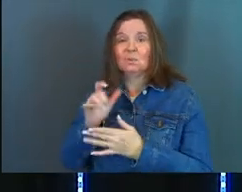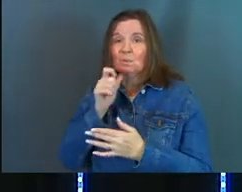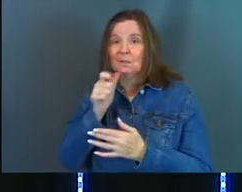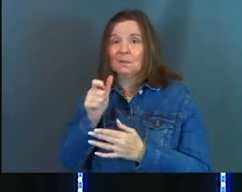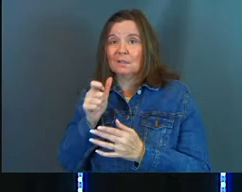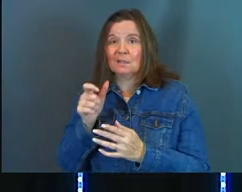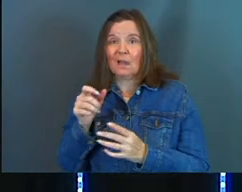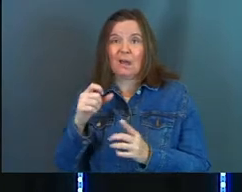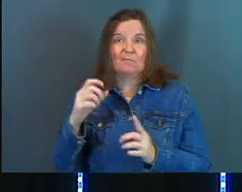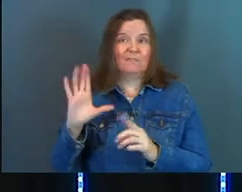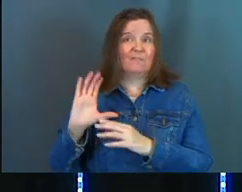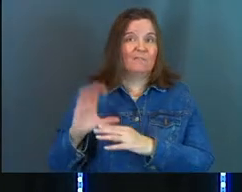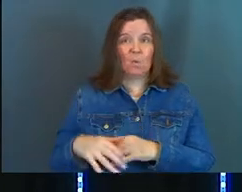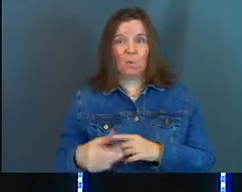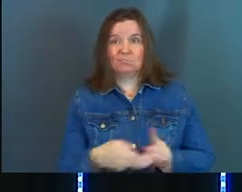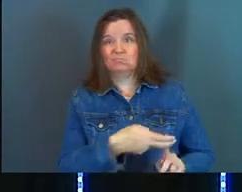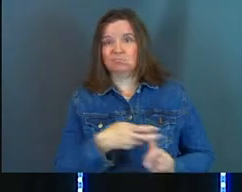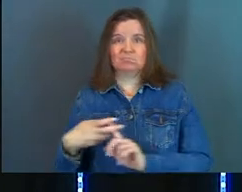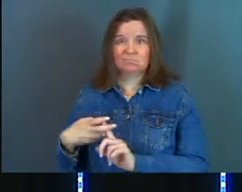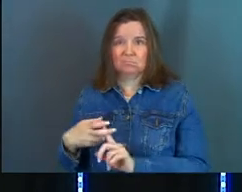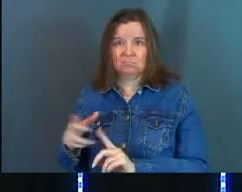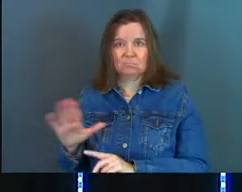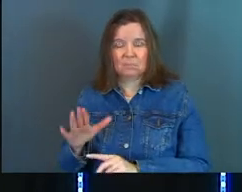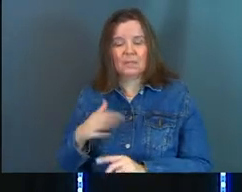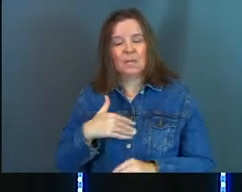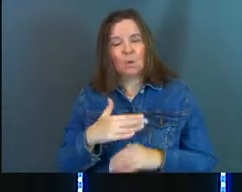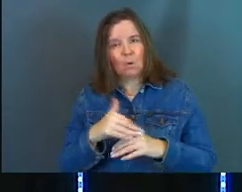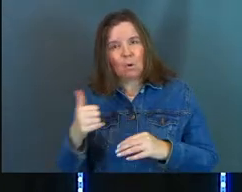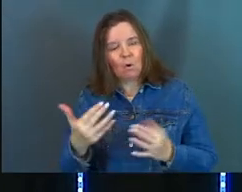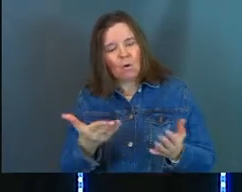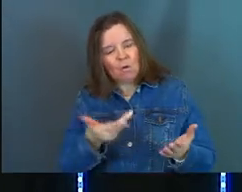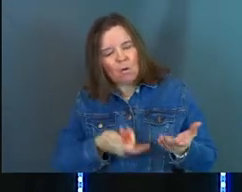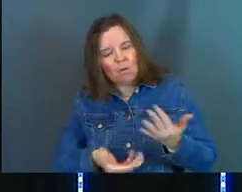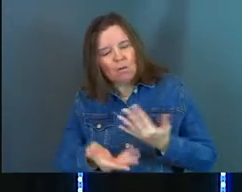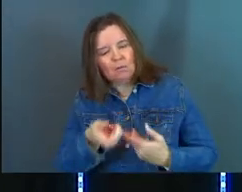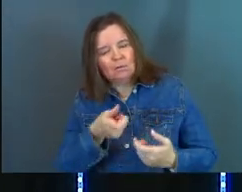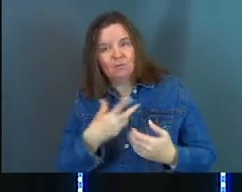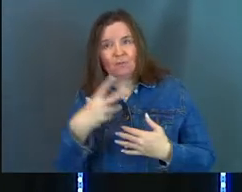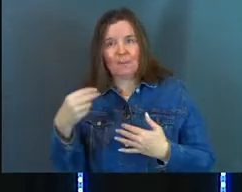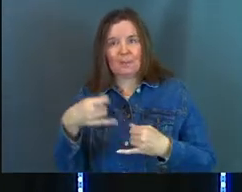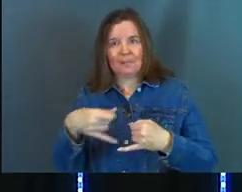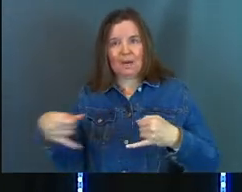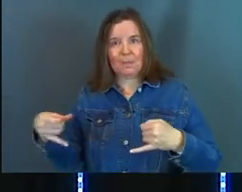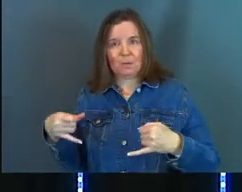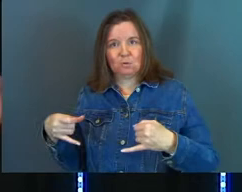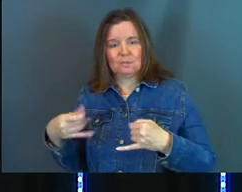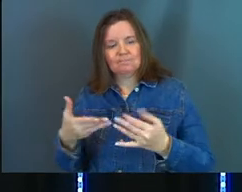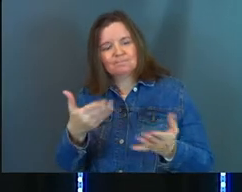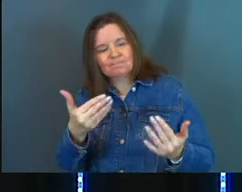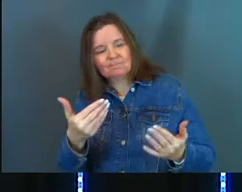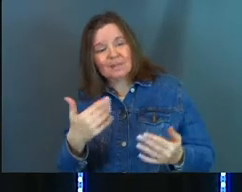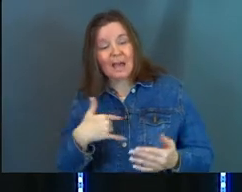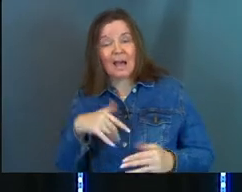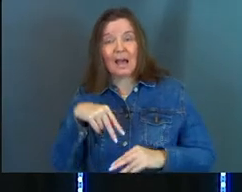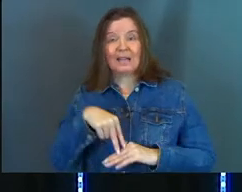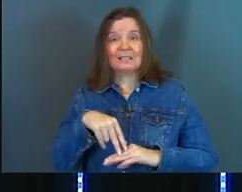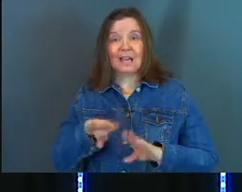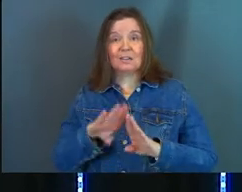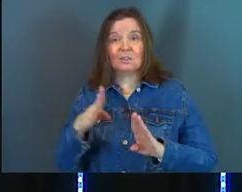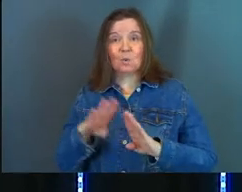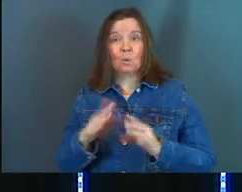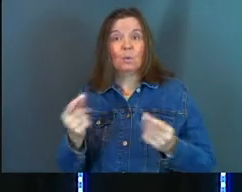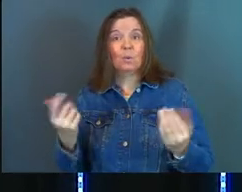not coerce us. Jesus will not force us. Jesus will call to us from outside our boundaries and say, I stand at the door and